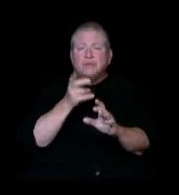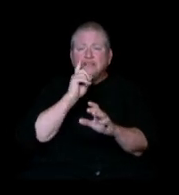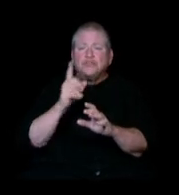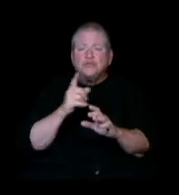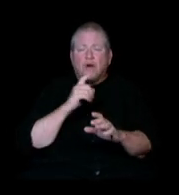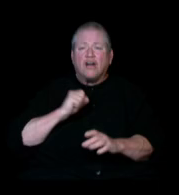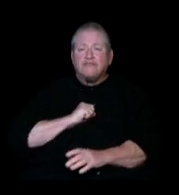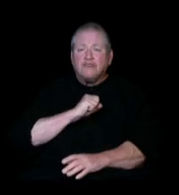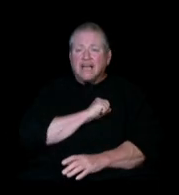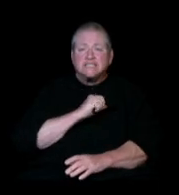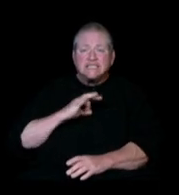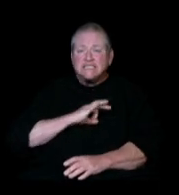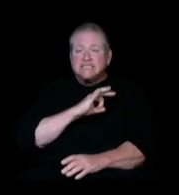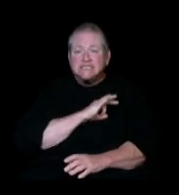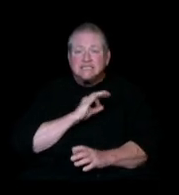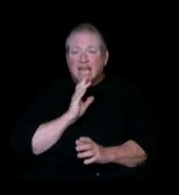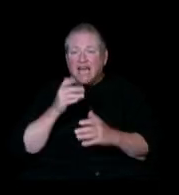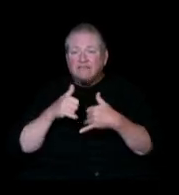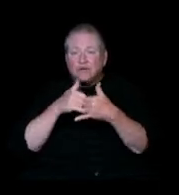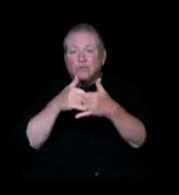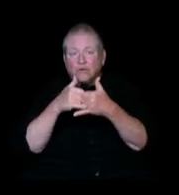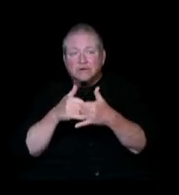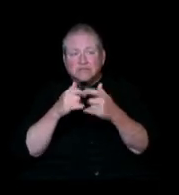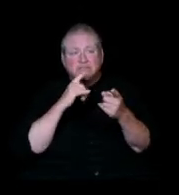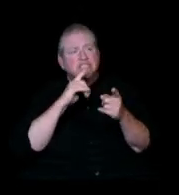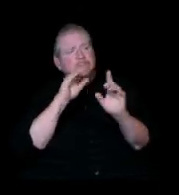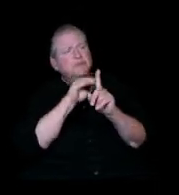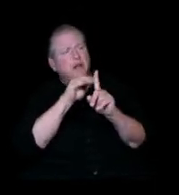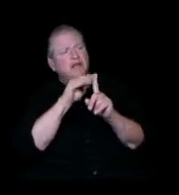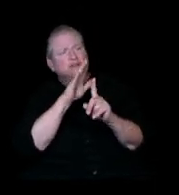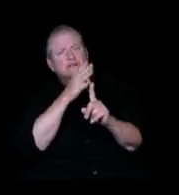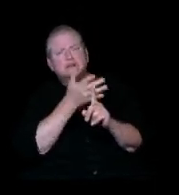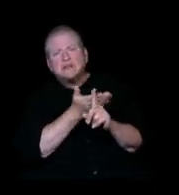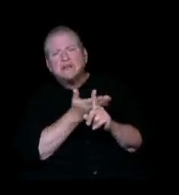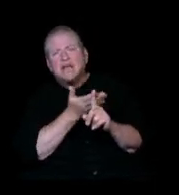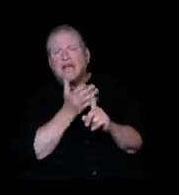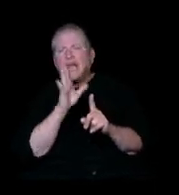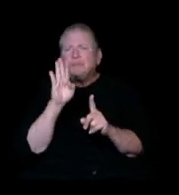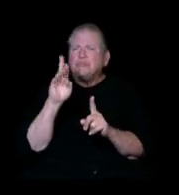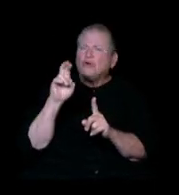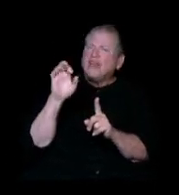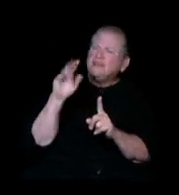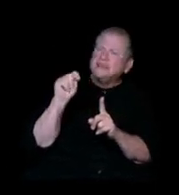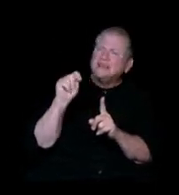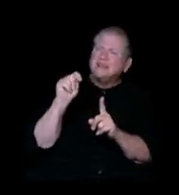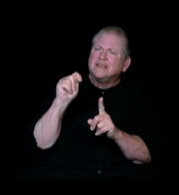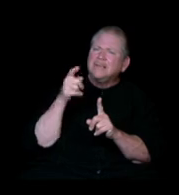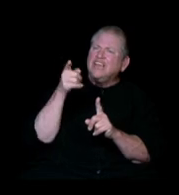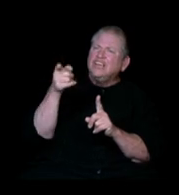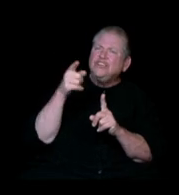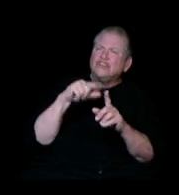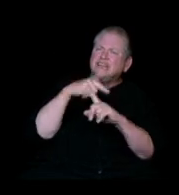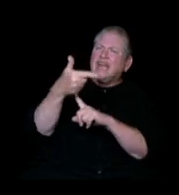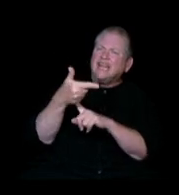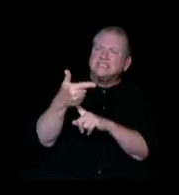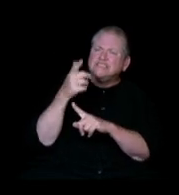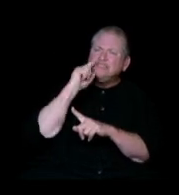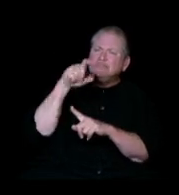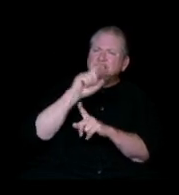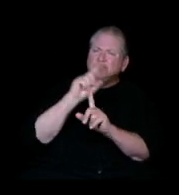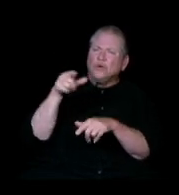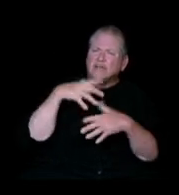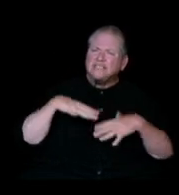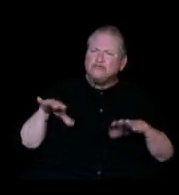awards presentations, shall we? Now, just a quick reminder to be... Hey, Brent. You're up next, you better go